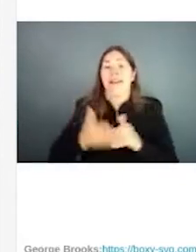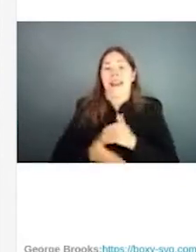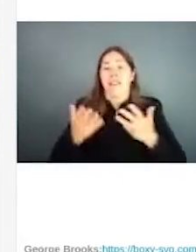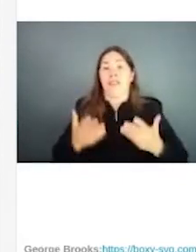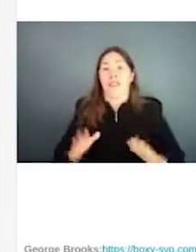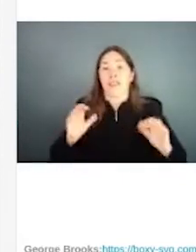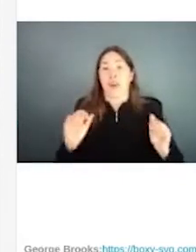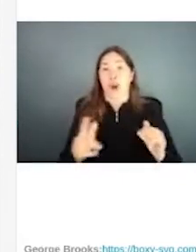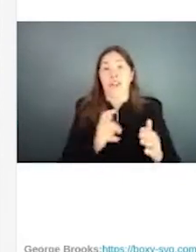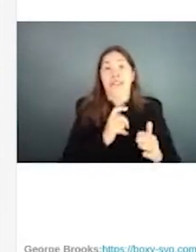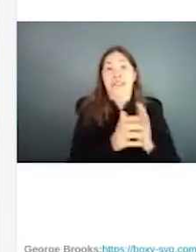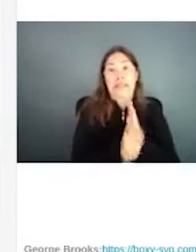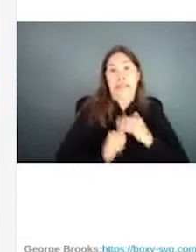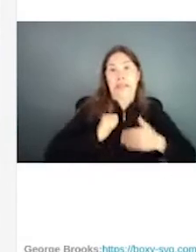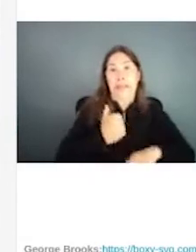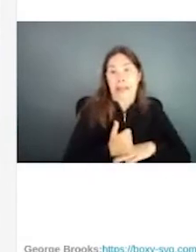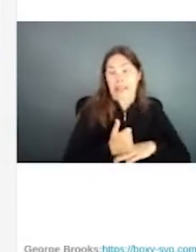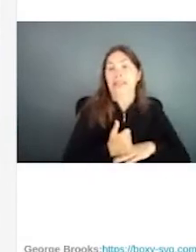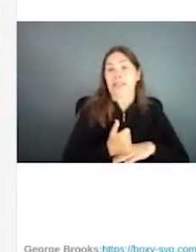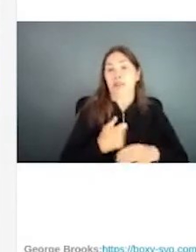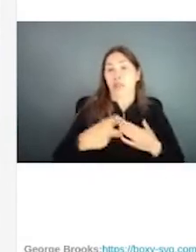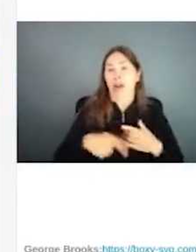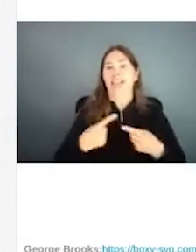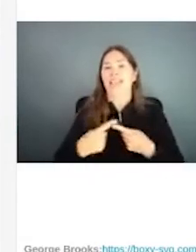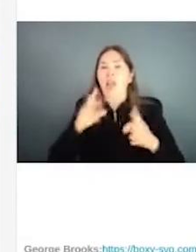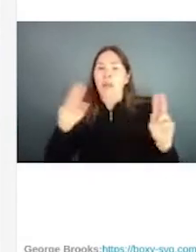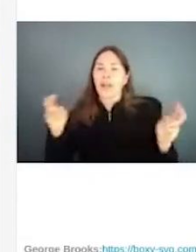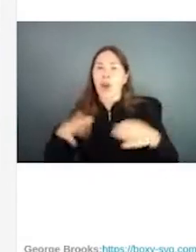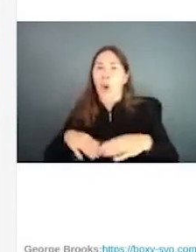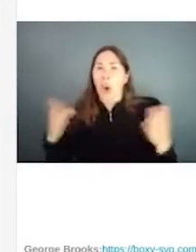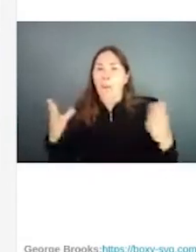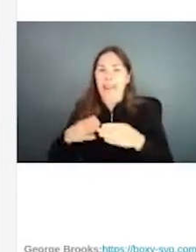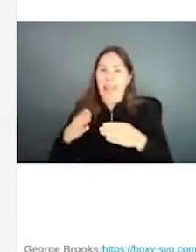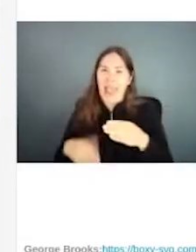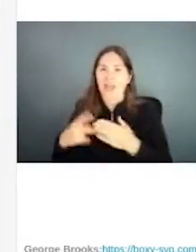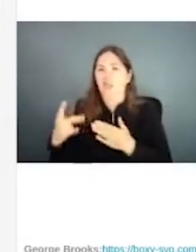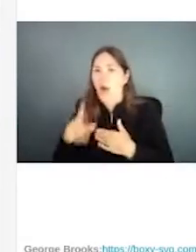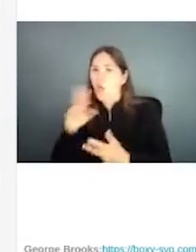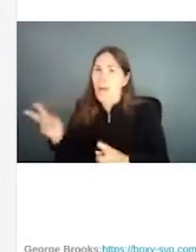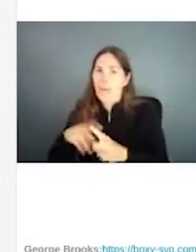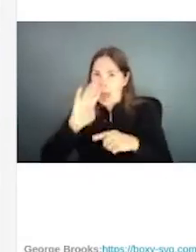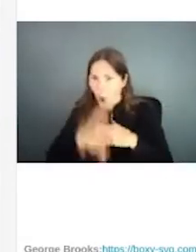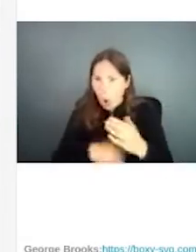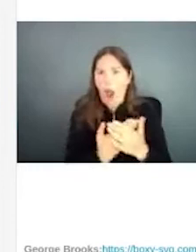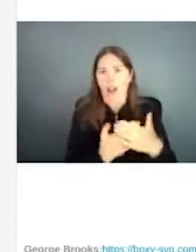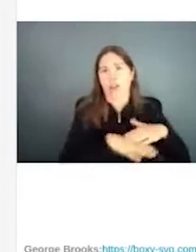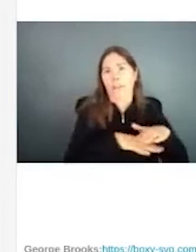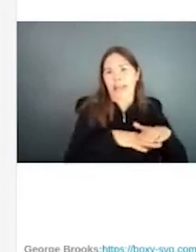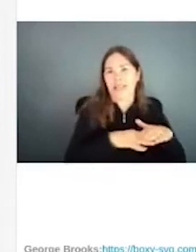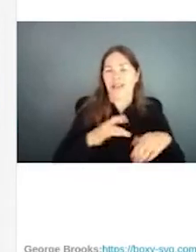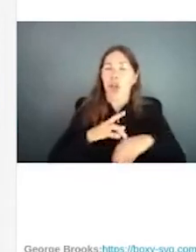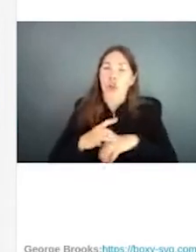of the skill-based projects, then we do these open-ended projects that apply all of them. For example, the global